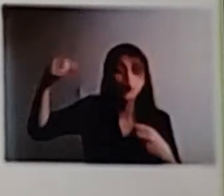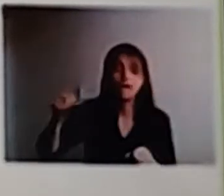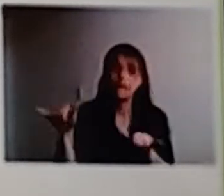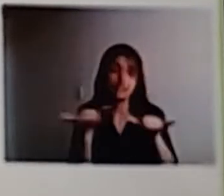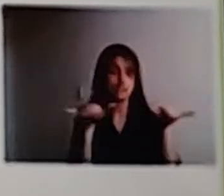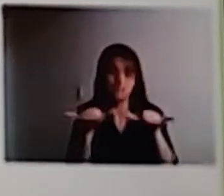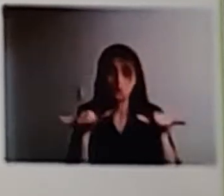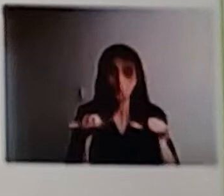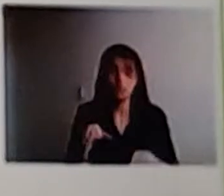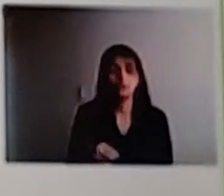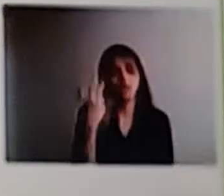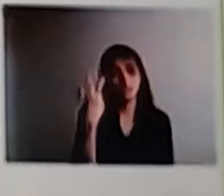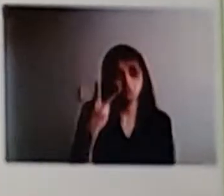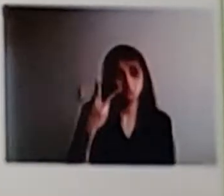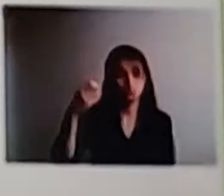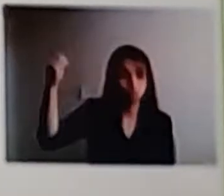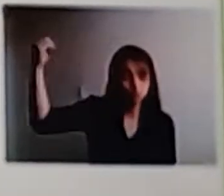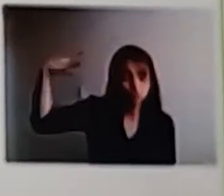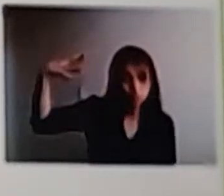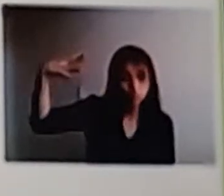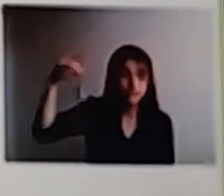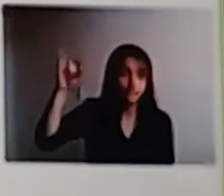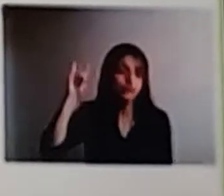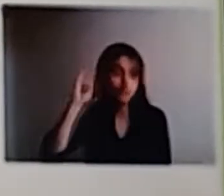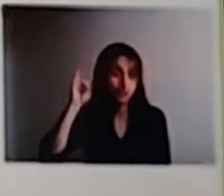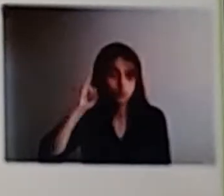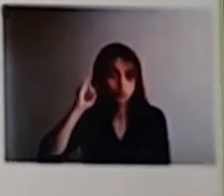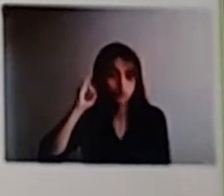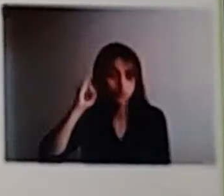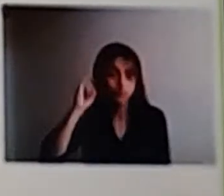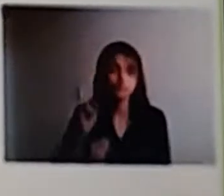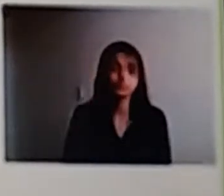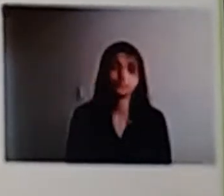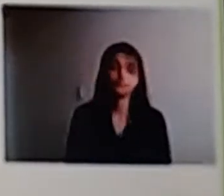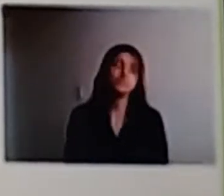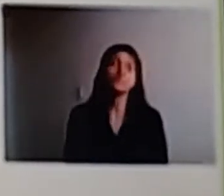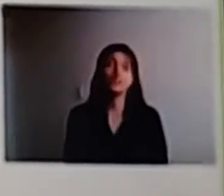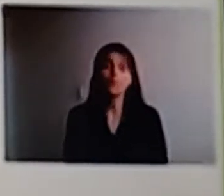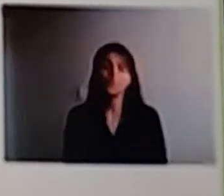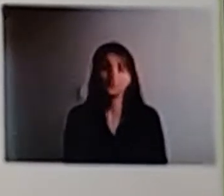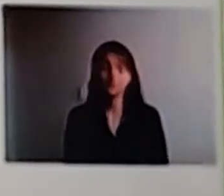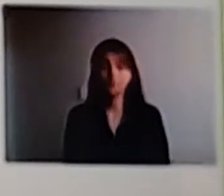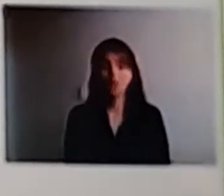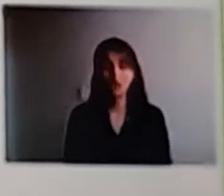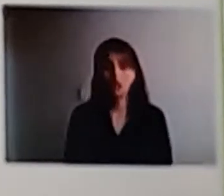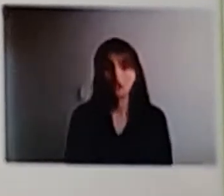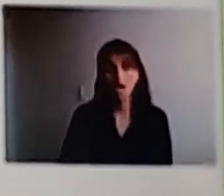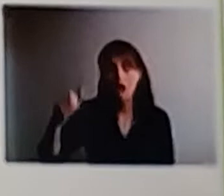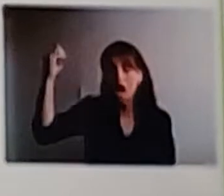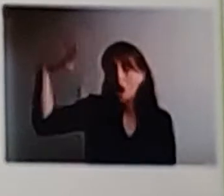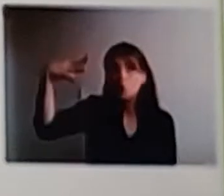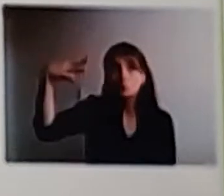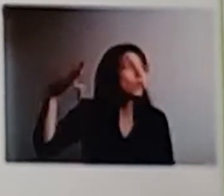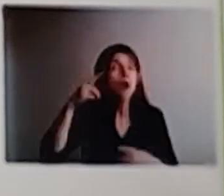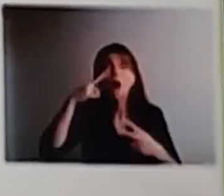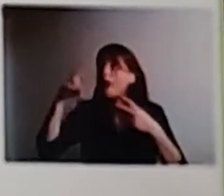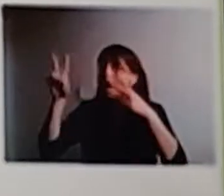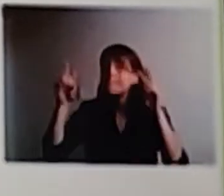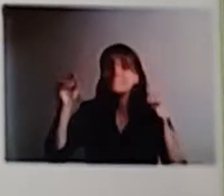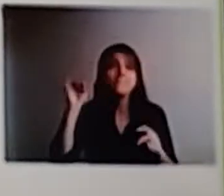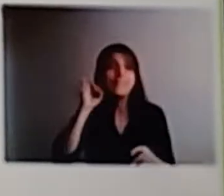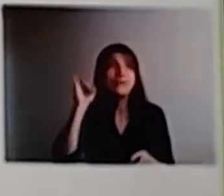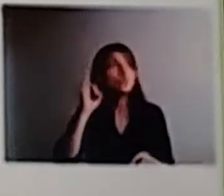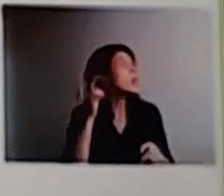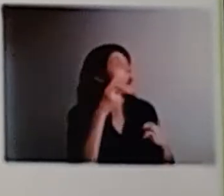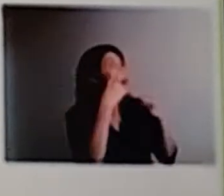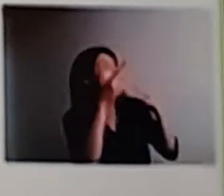the light while there's a fire, so they know that they have to evacuate. There is a very clear sign